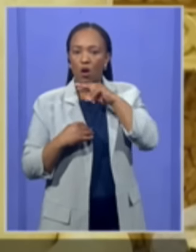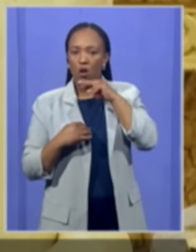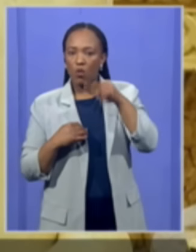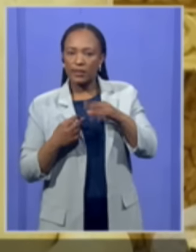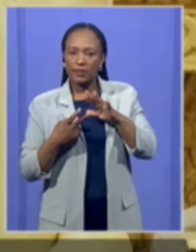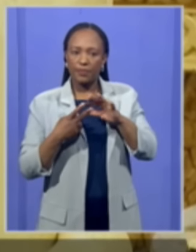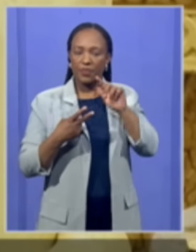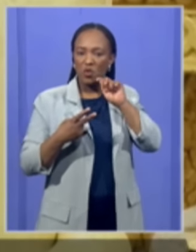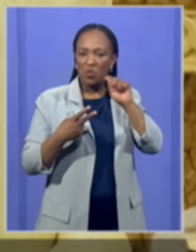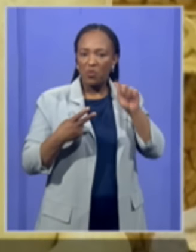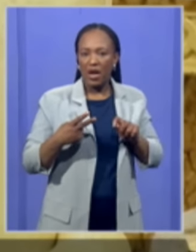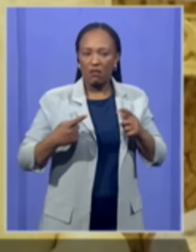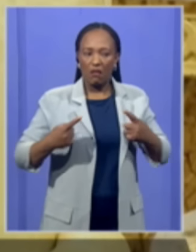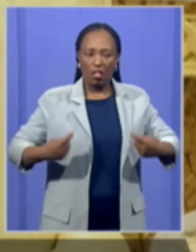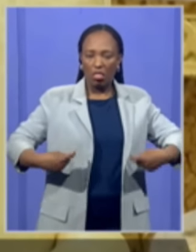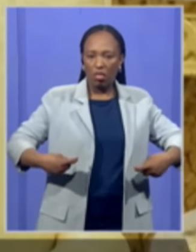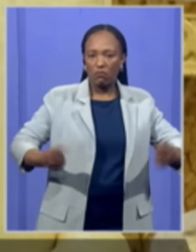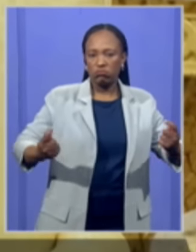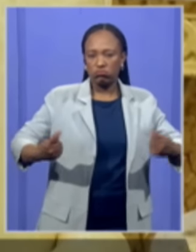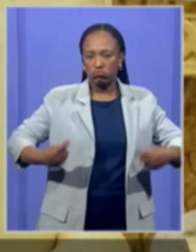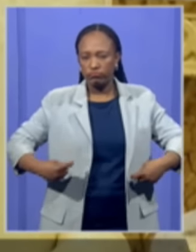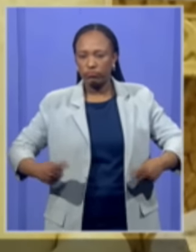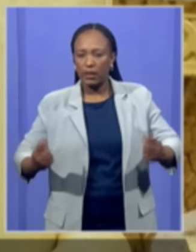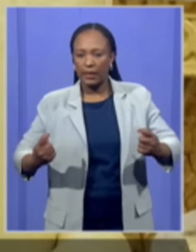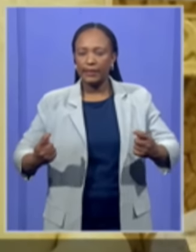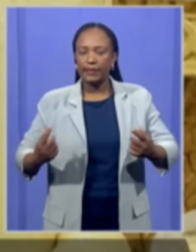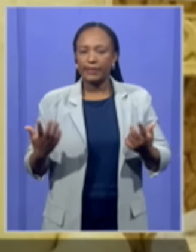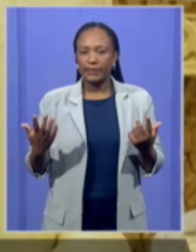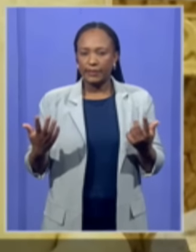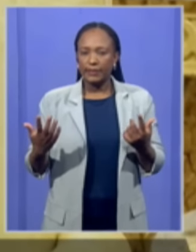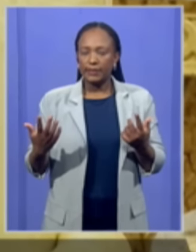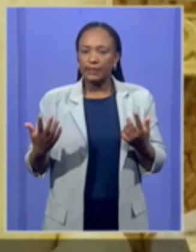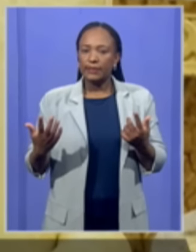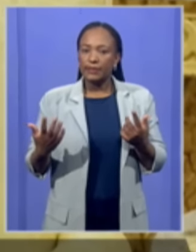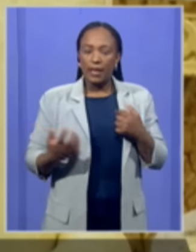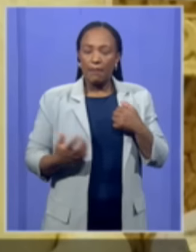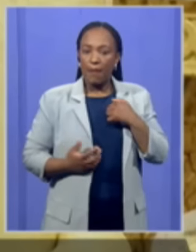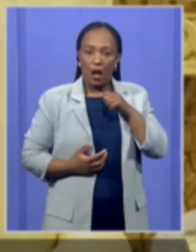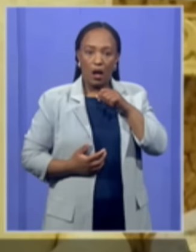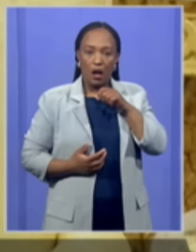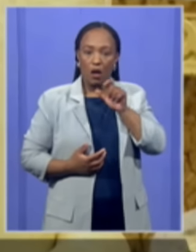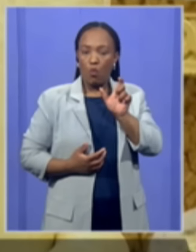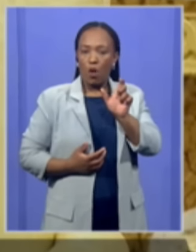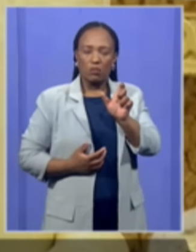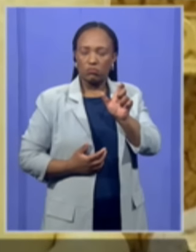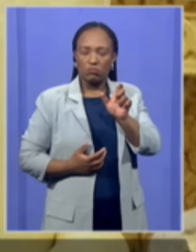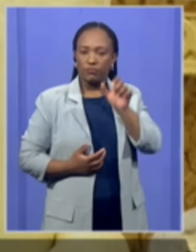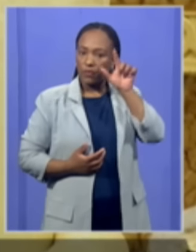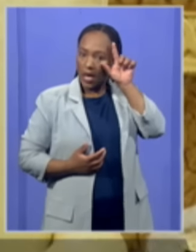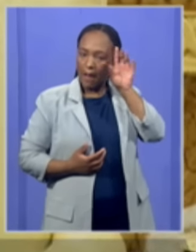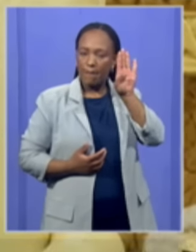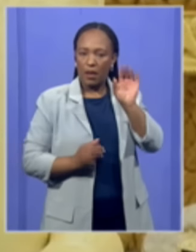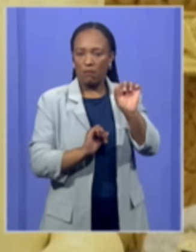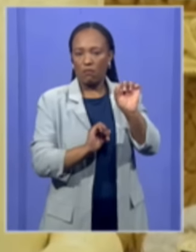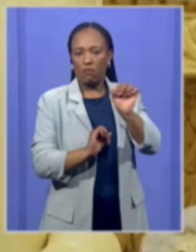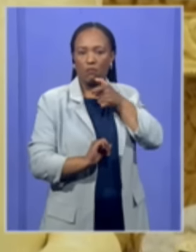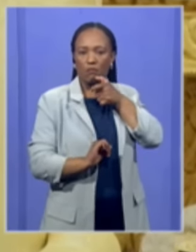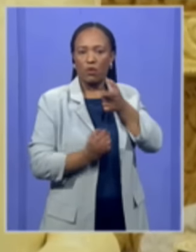Ukraine, and would like to see it end. It wasn't my war, it was Biden's war. It's not my war, I'm trying to get you out of it.